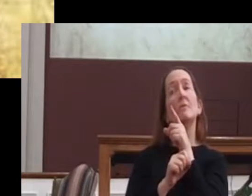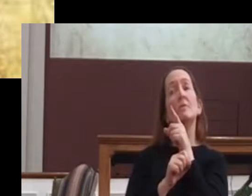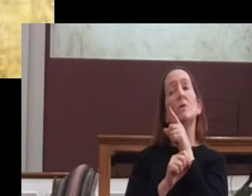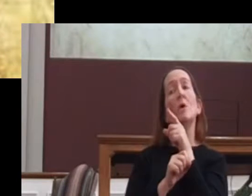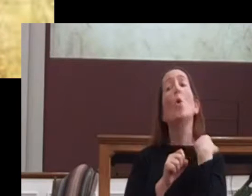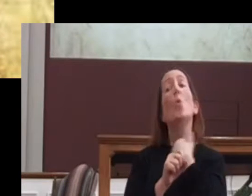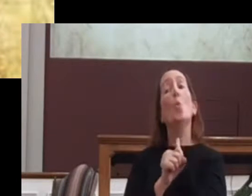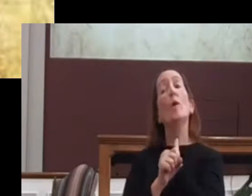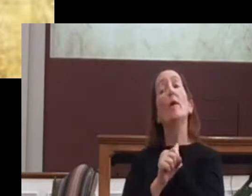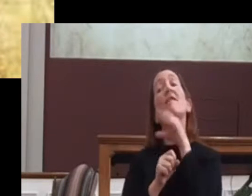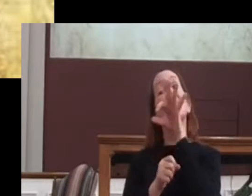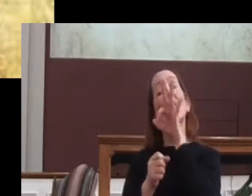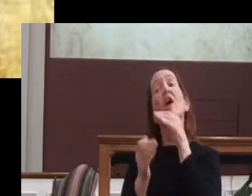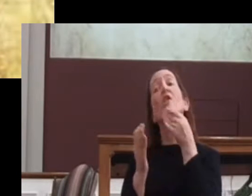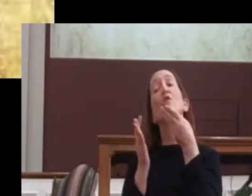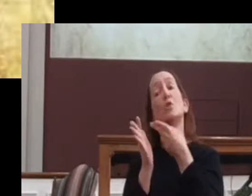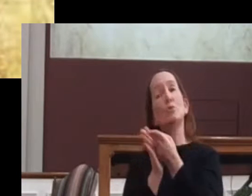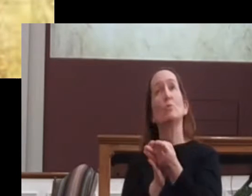We need to make sure